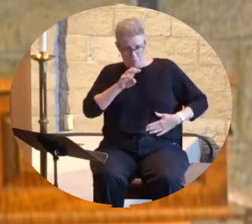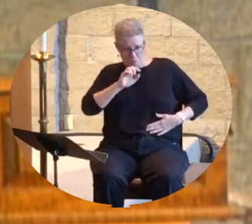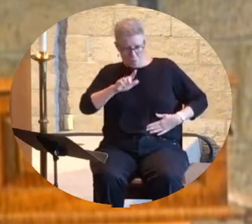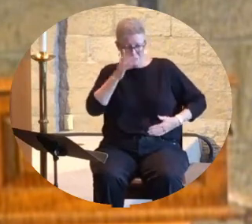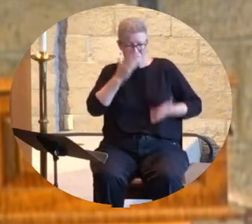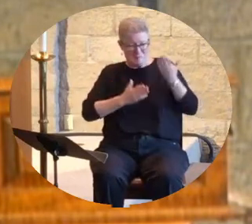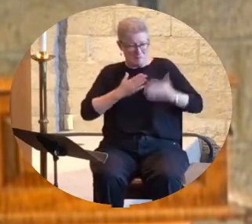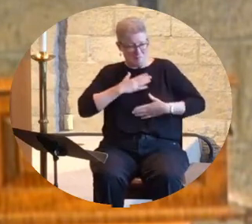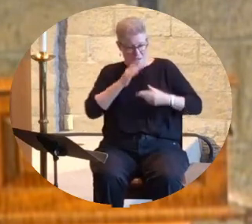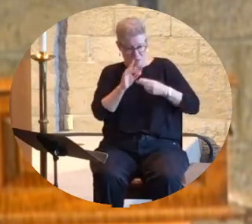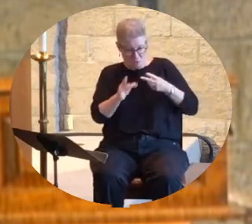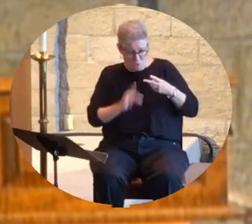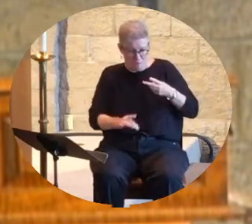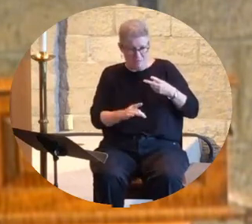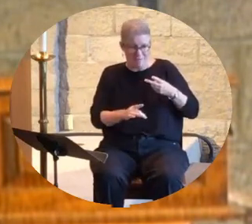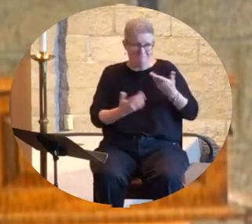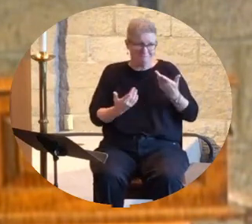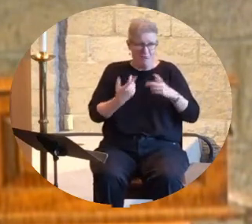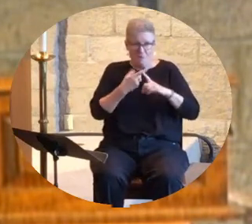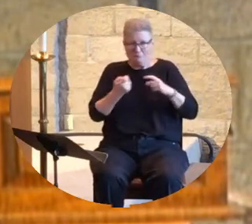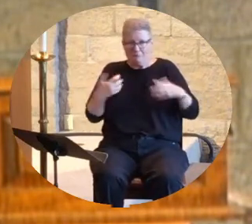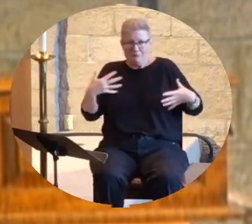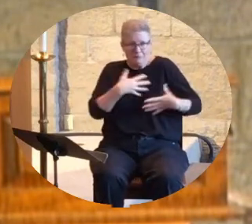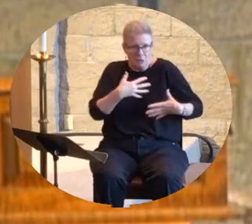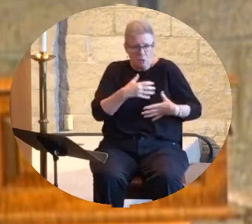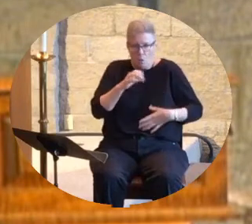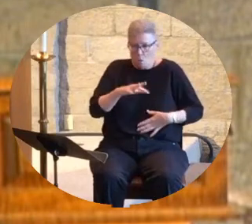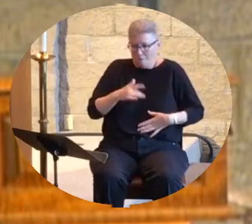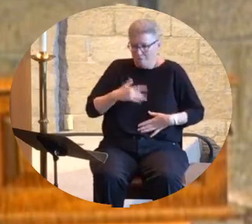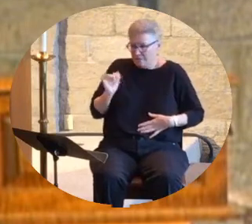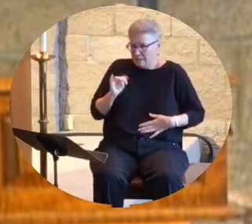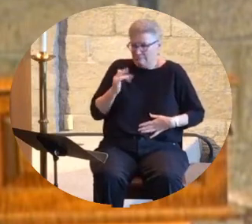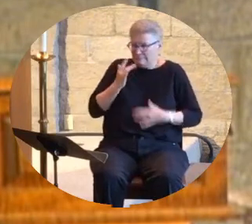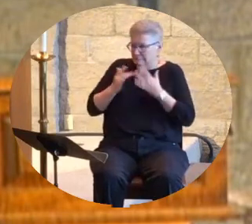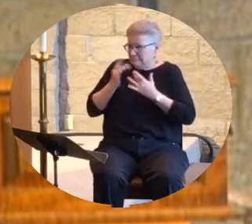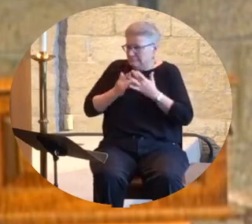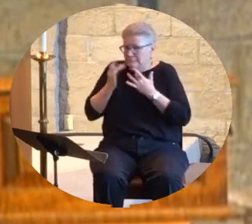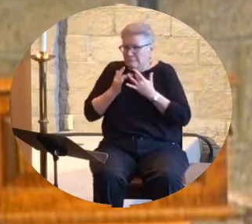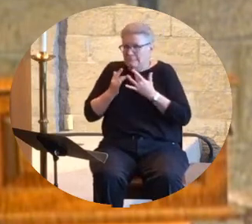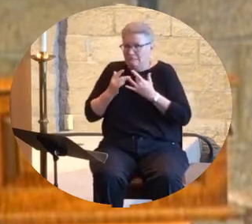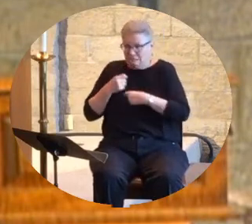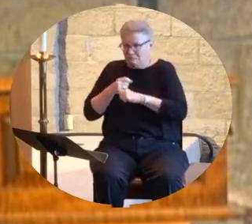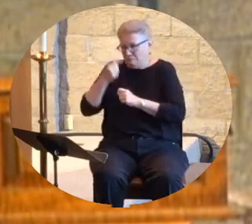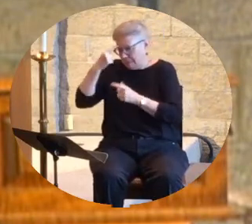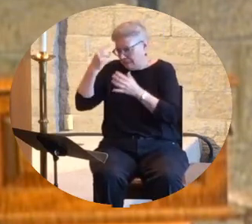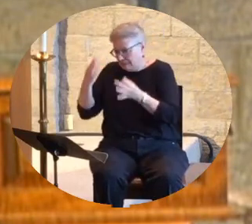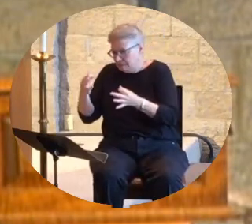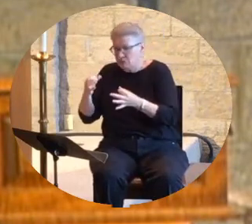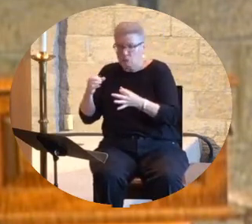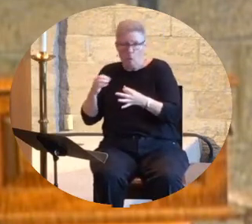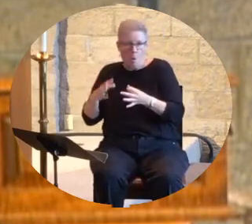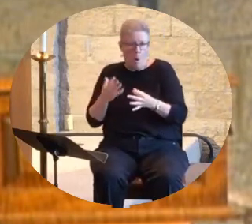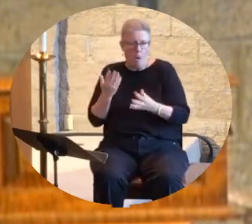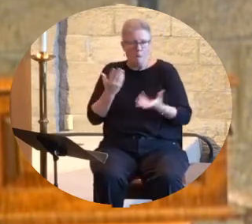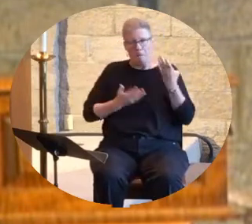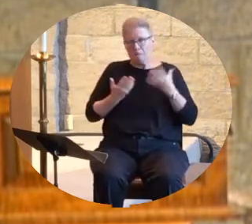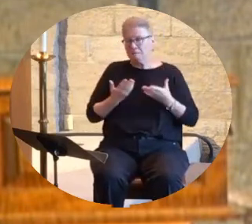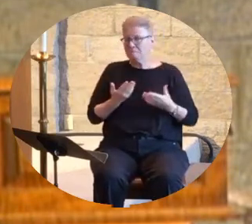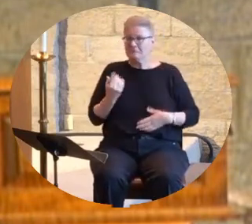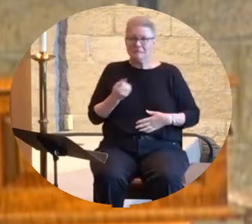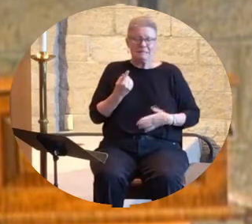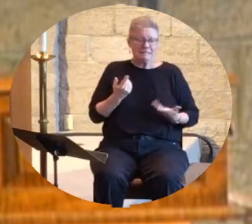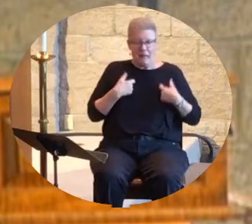sense of lack, or I may be driven by my desire for convenience,